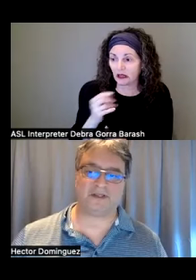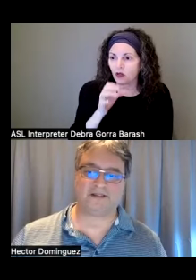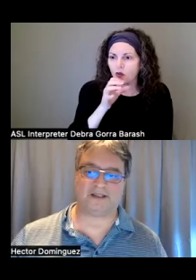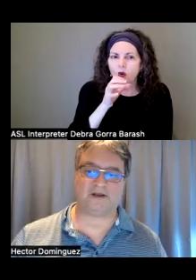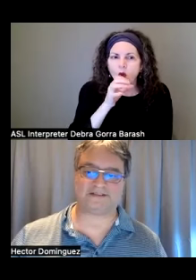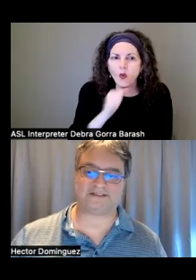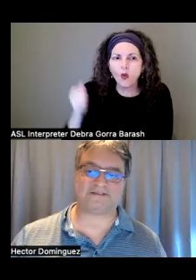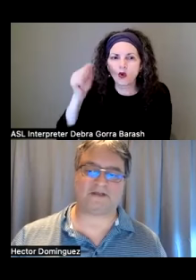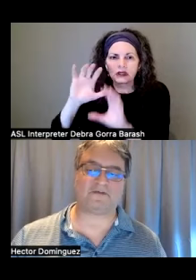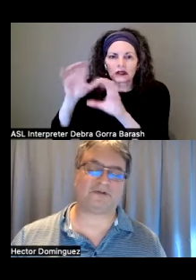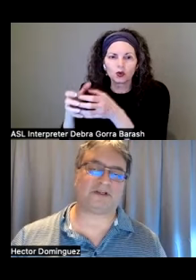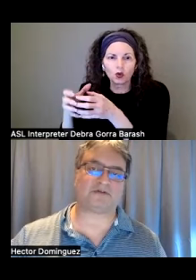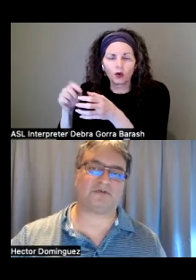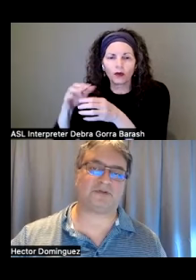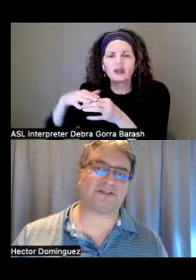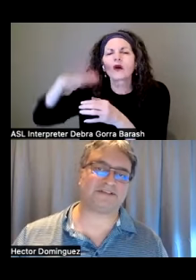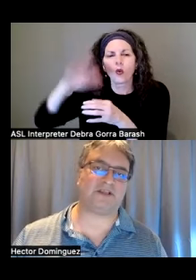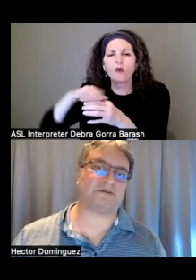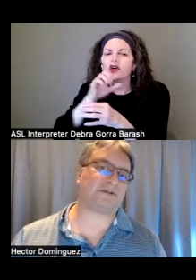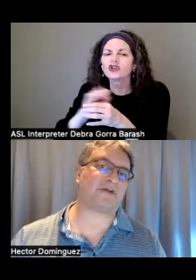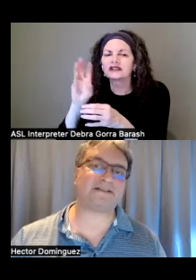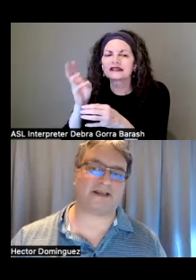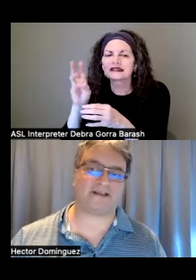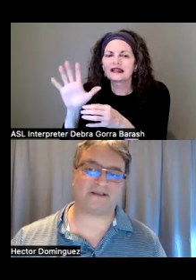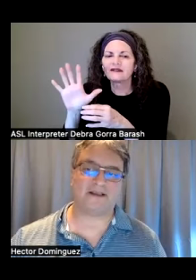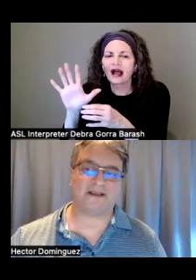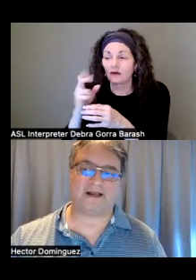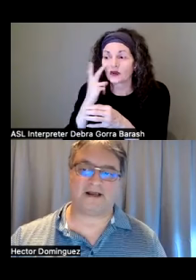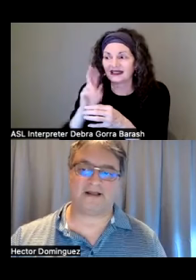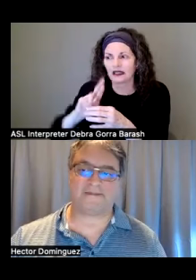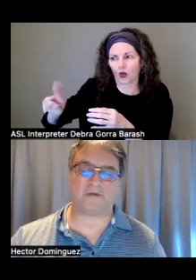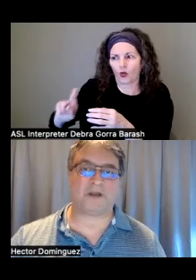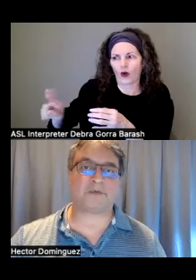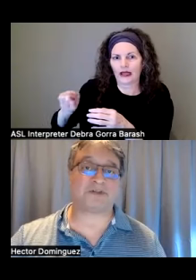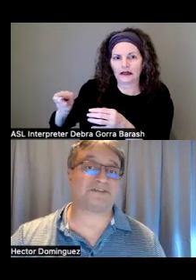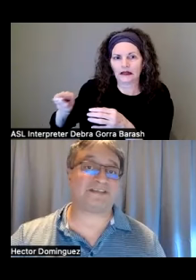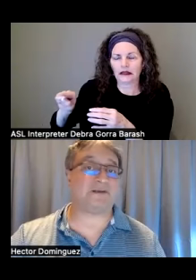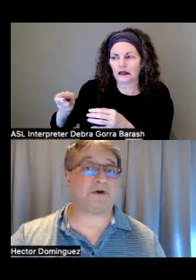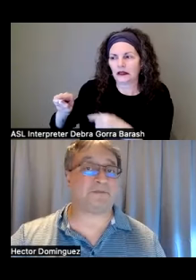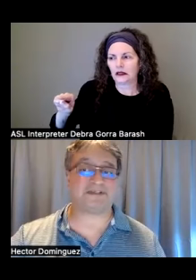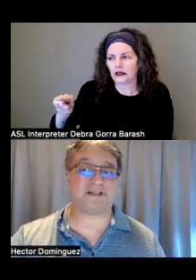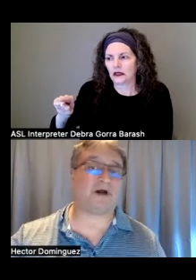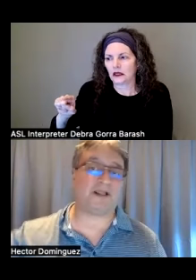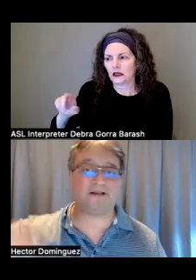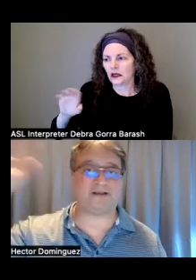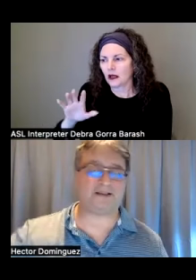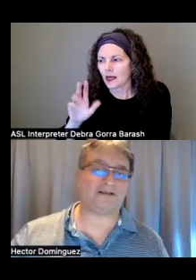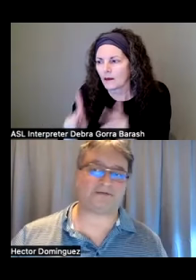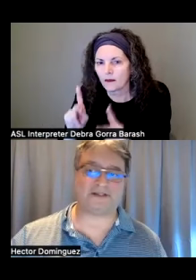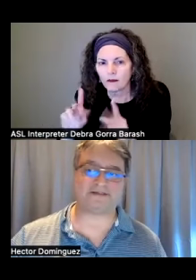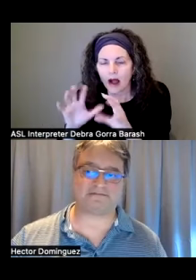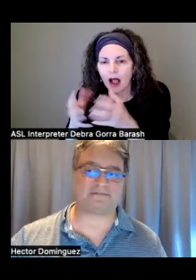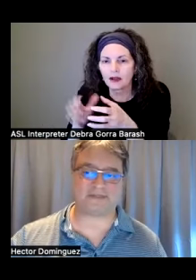population, the 65 or older, you can see on the right side, the white population is 81%, while